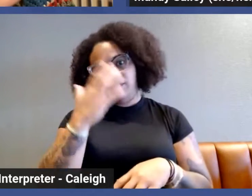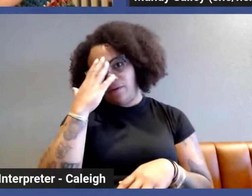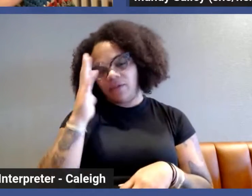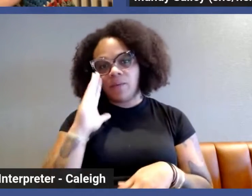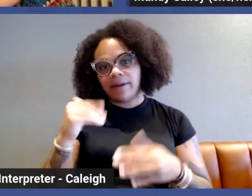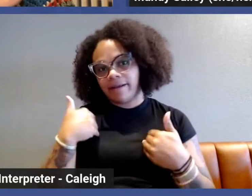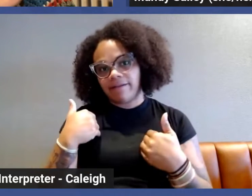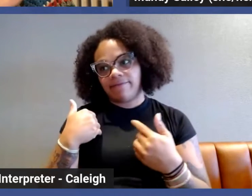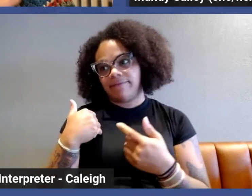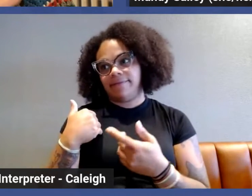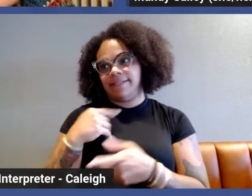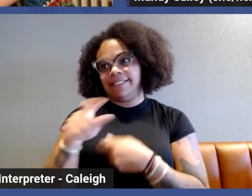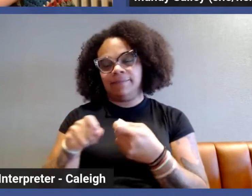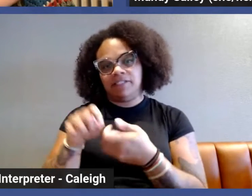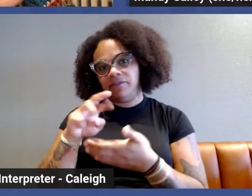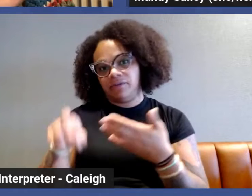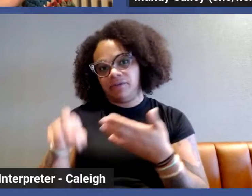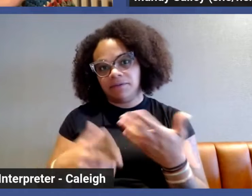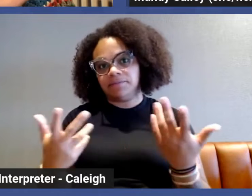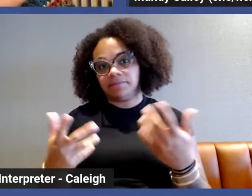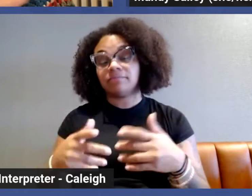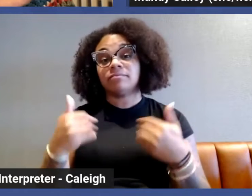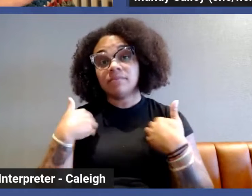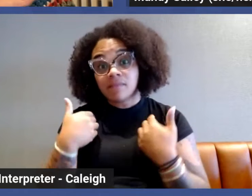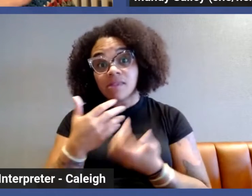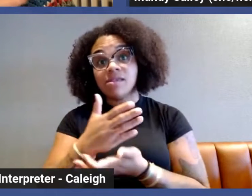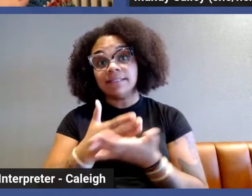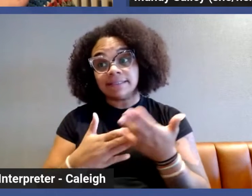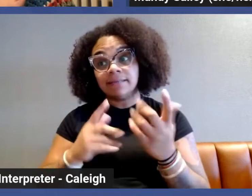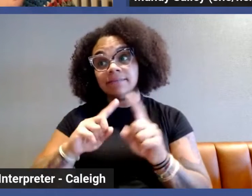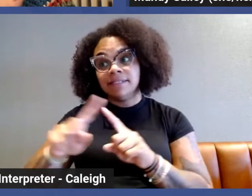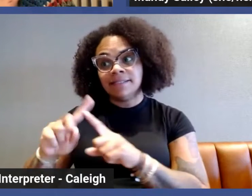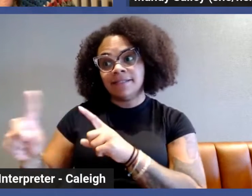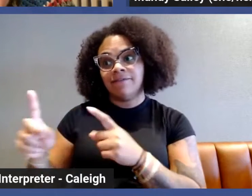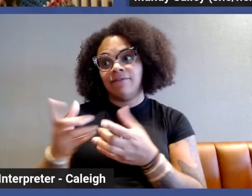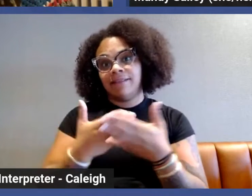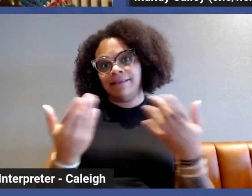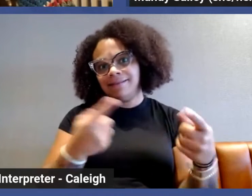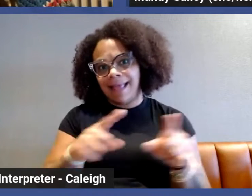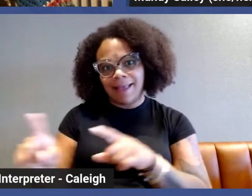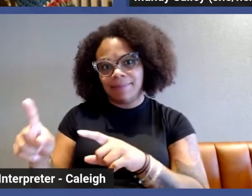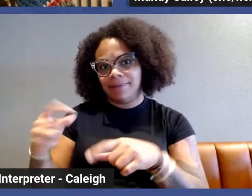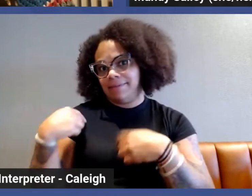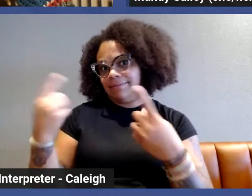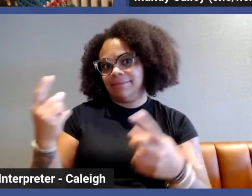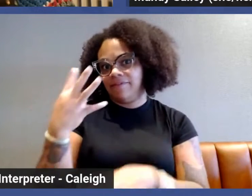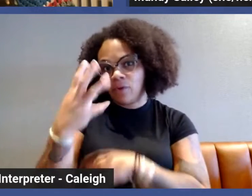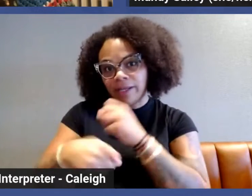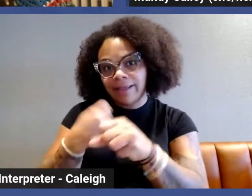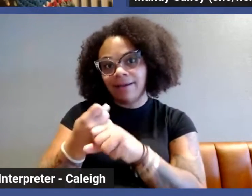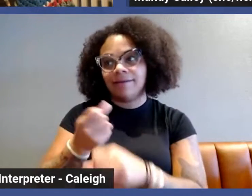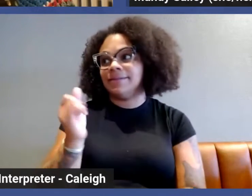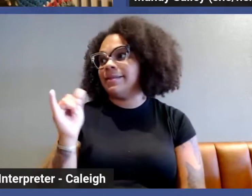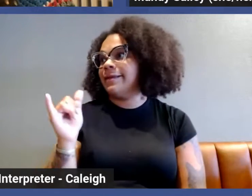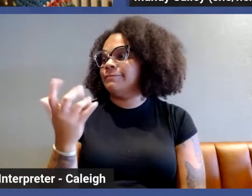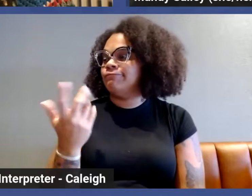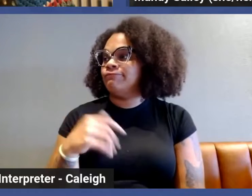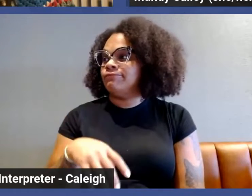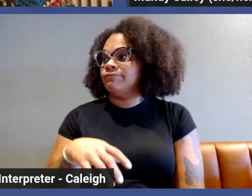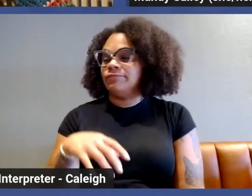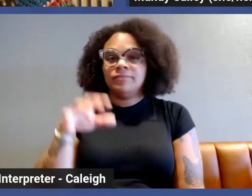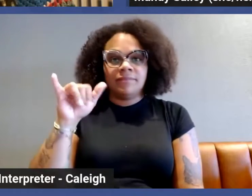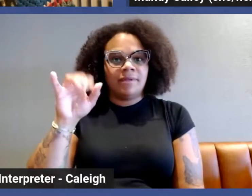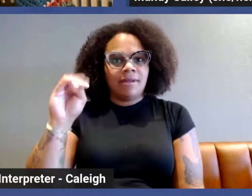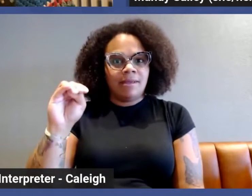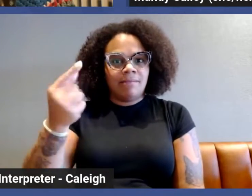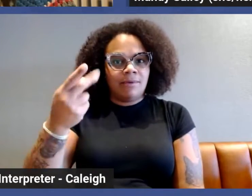have been a handful of different things over the last 4 years or so, like the Imgur,